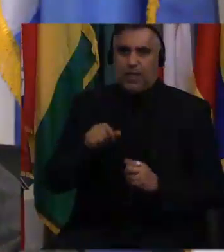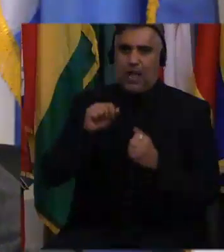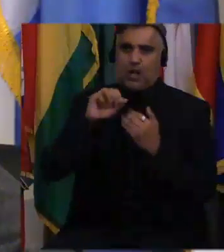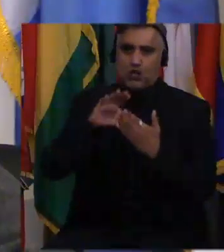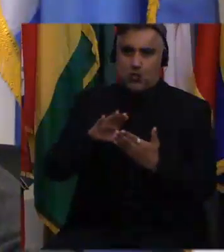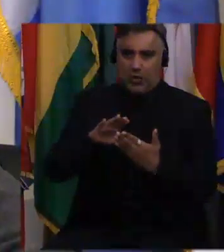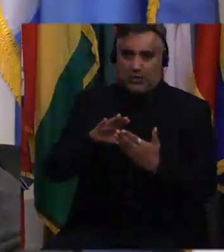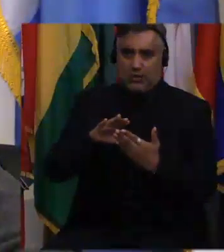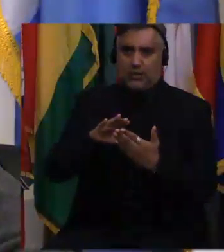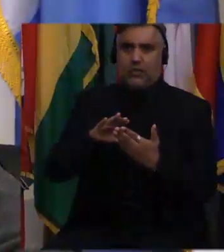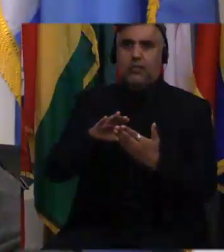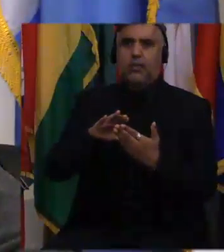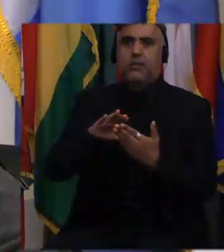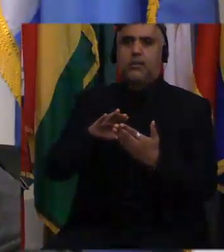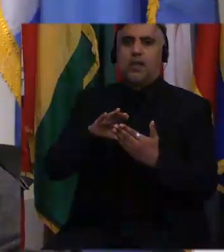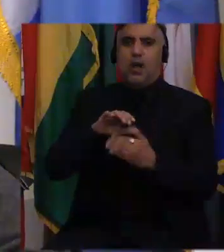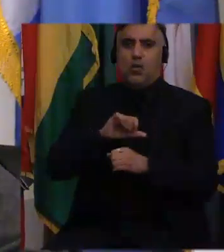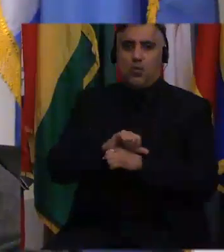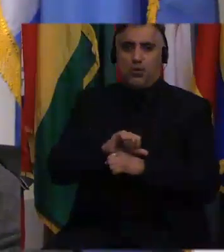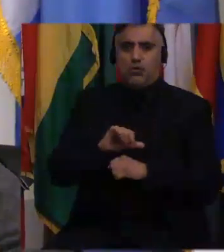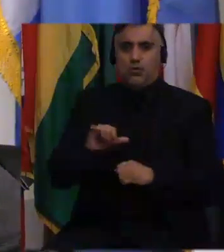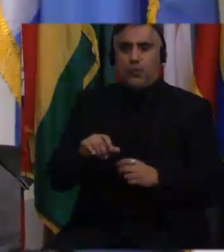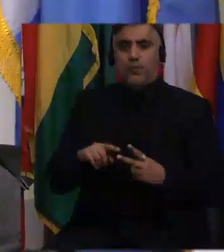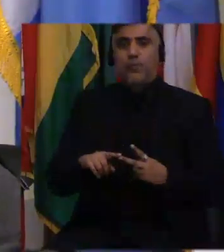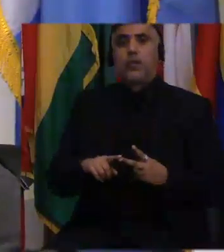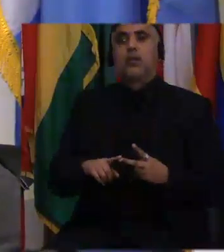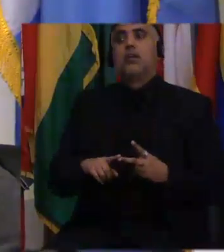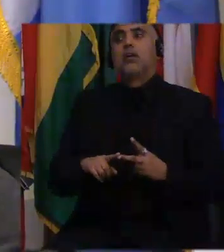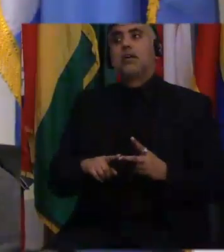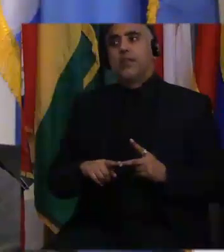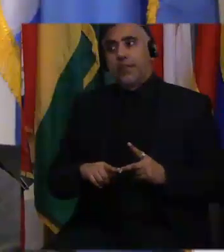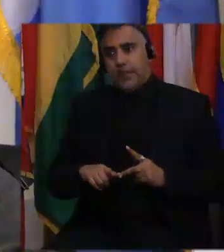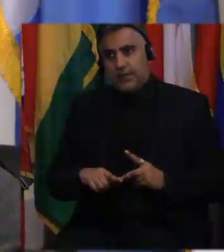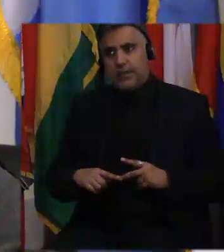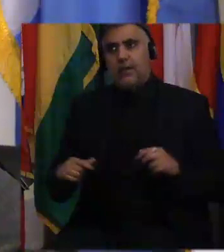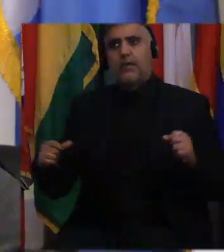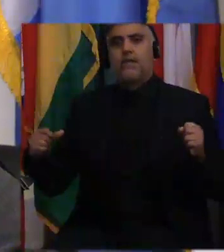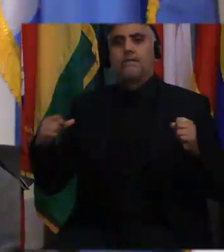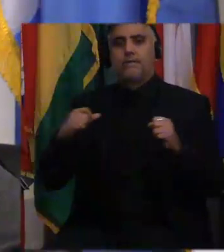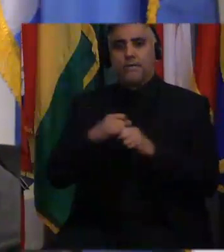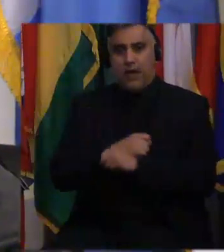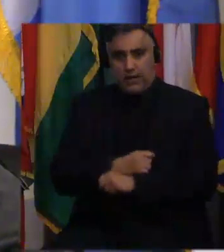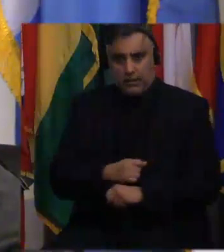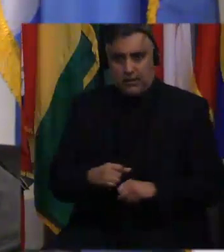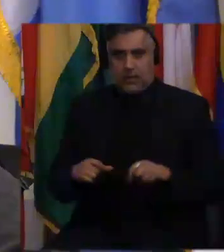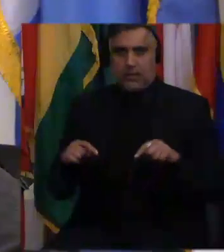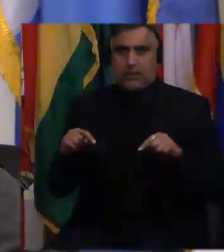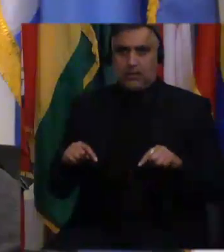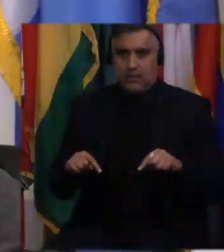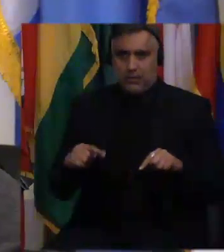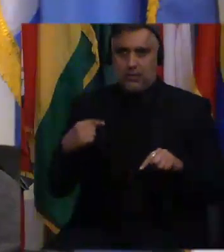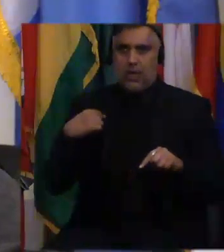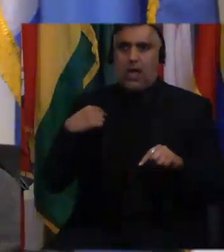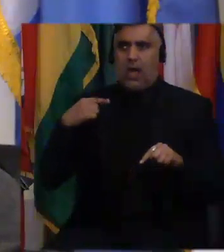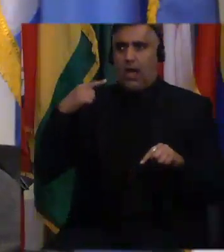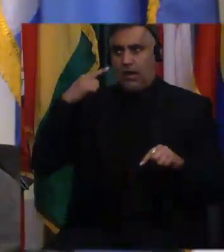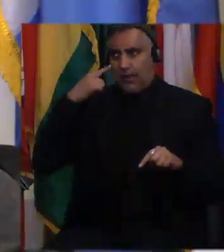address our works to. In this fight, in this matter, I